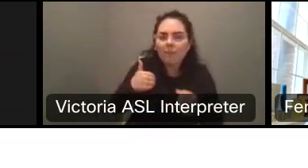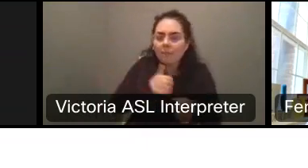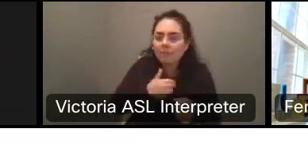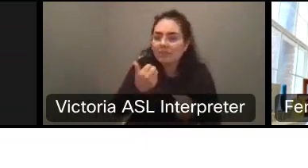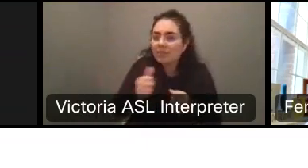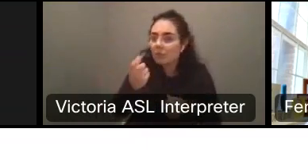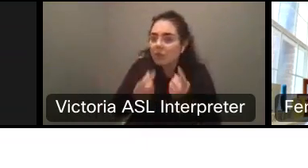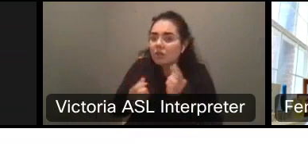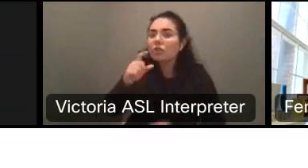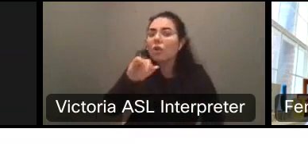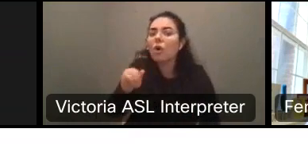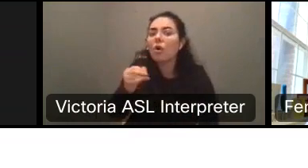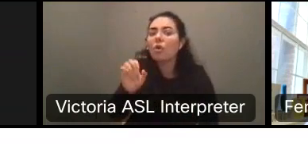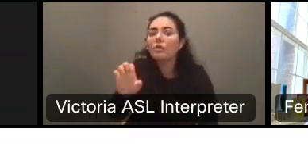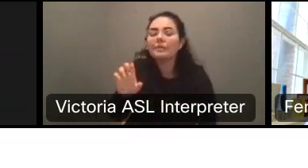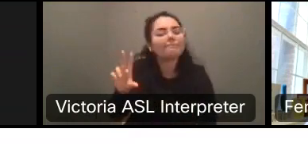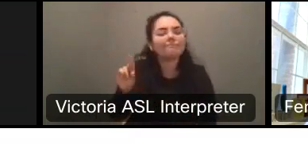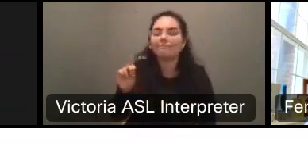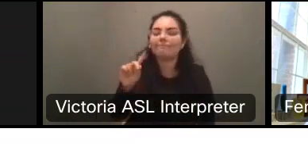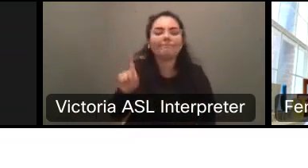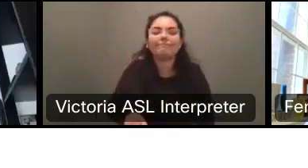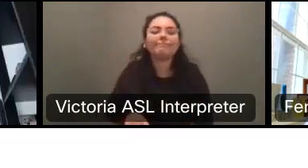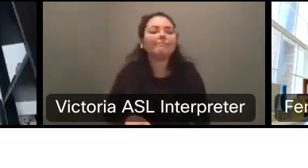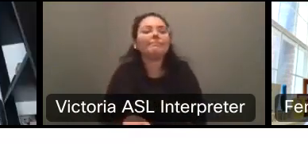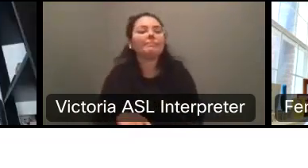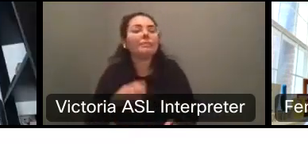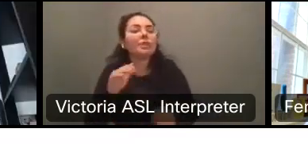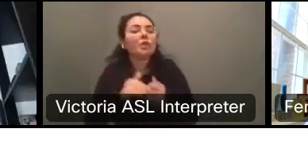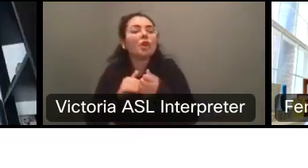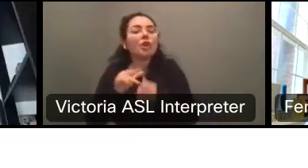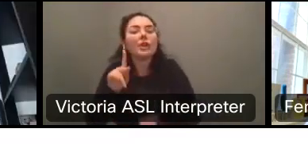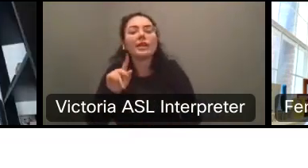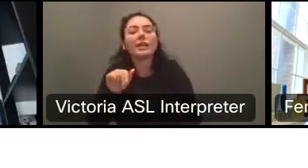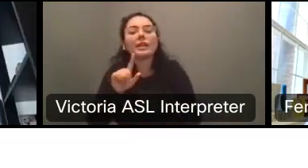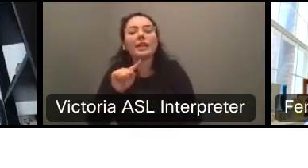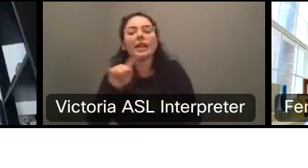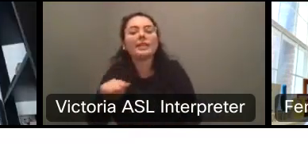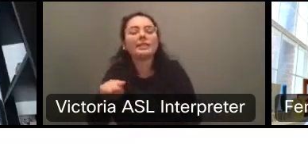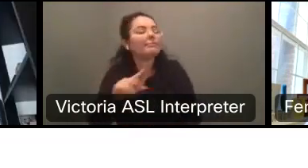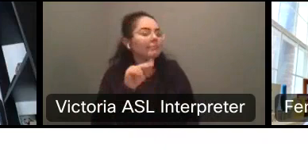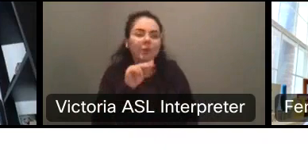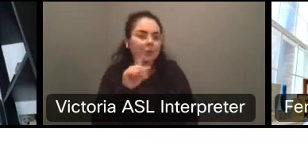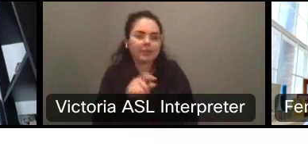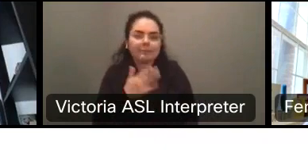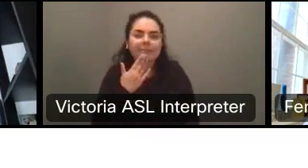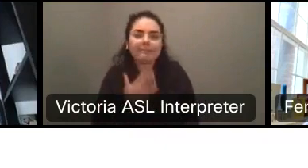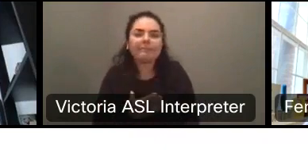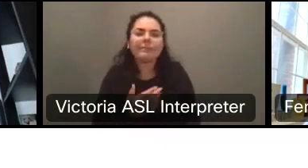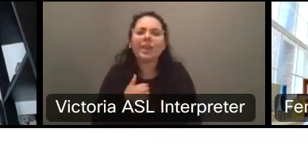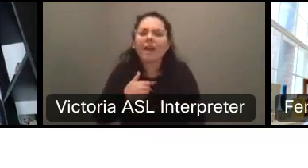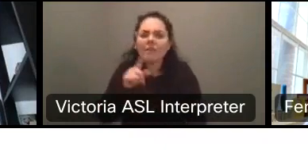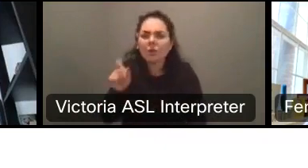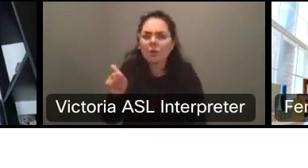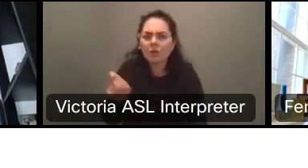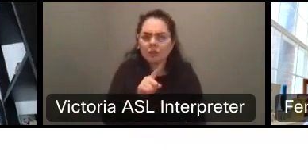Jose, any questions? No questions, thanks. Dr. Katz? Questions, thank you. Okay. I just have a